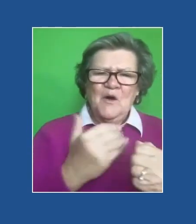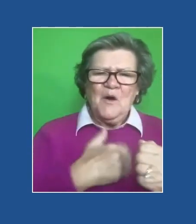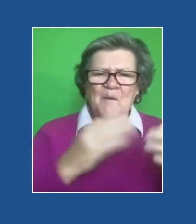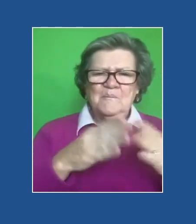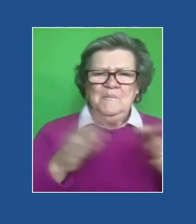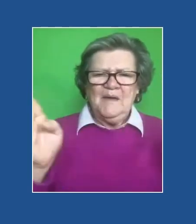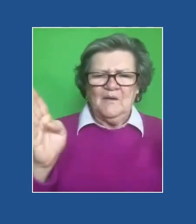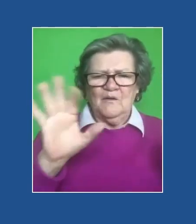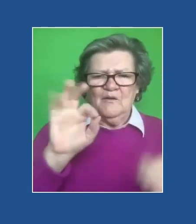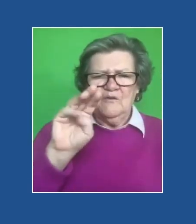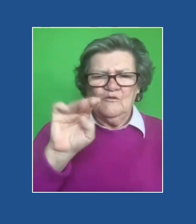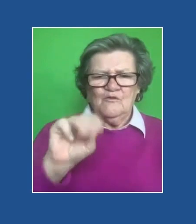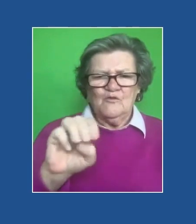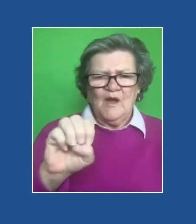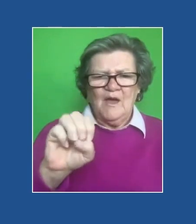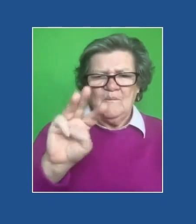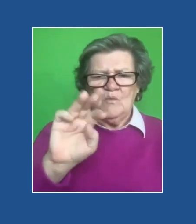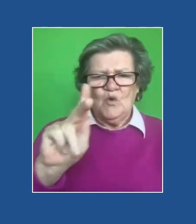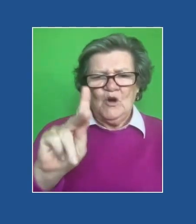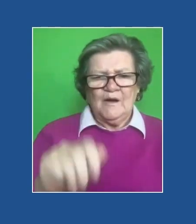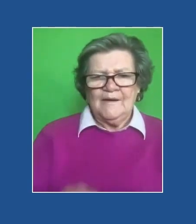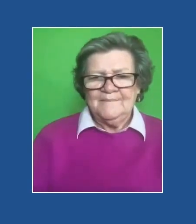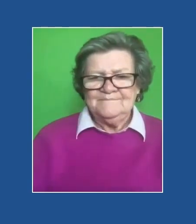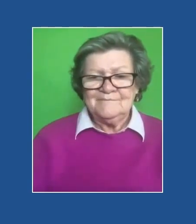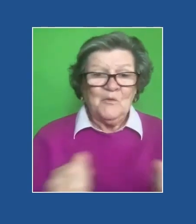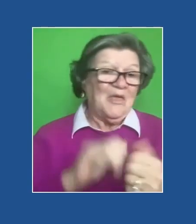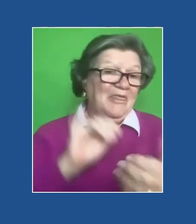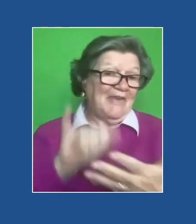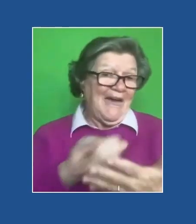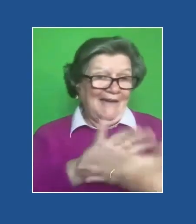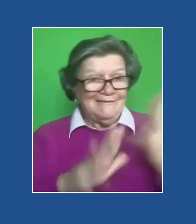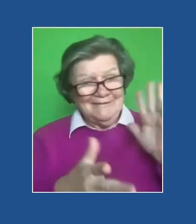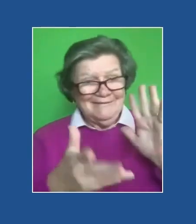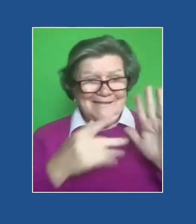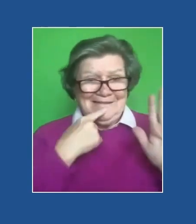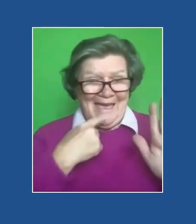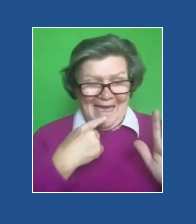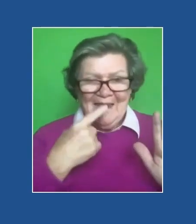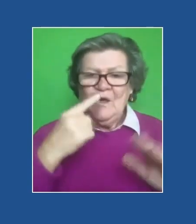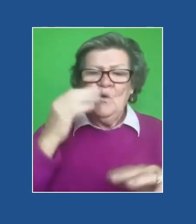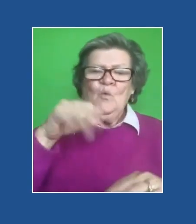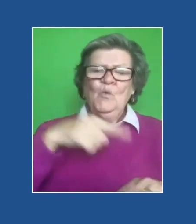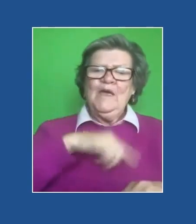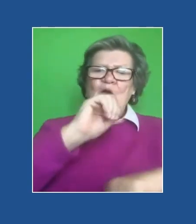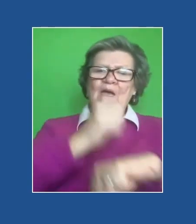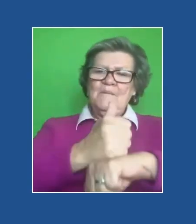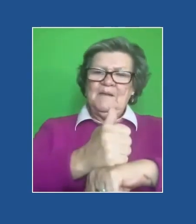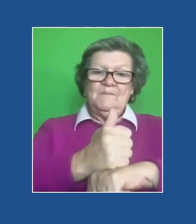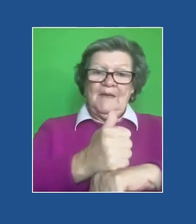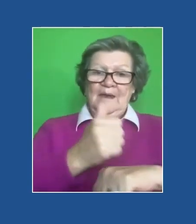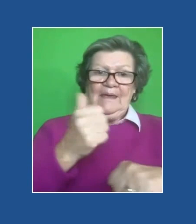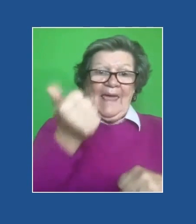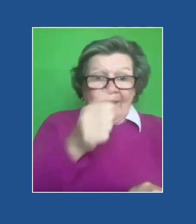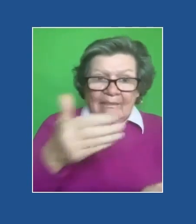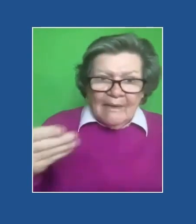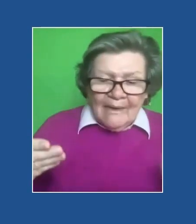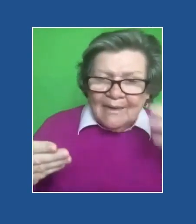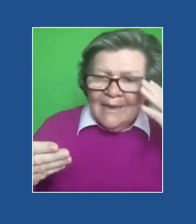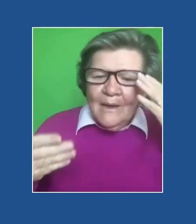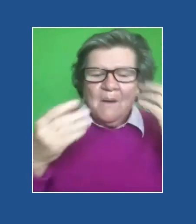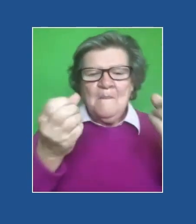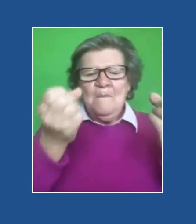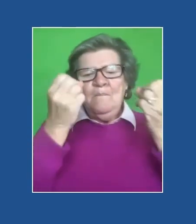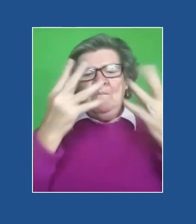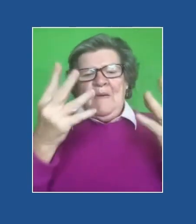framework. Now that said, when we are implementing a new sort of anything, there are lots and